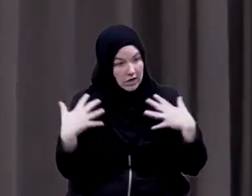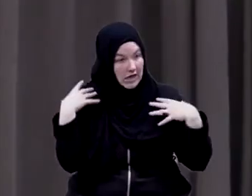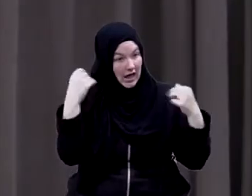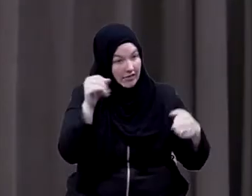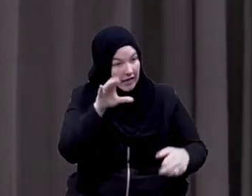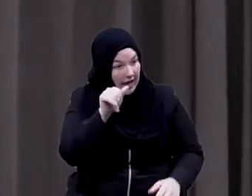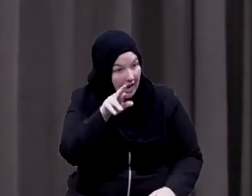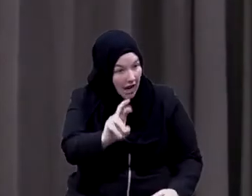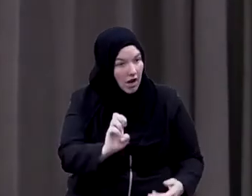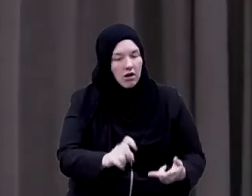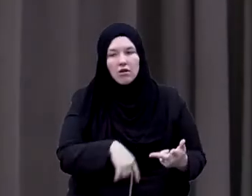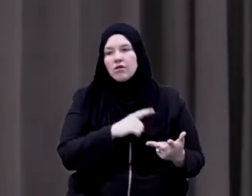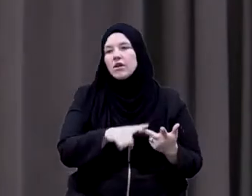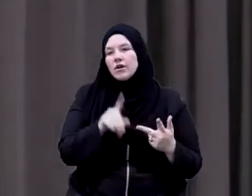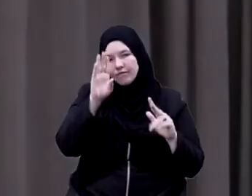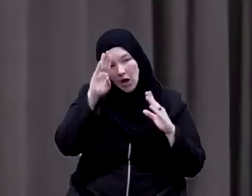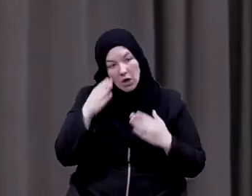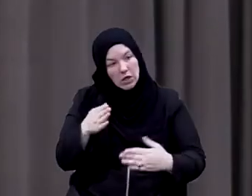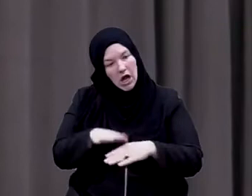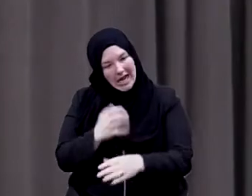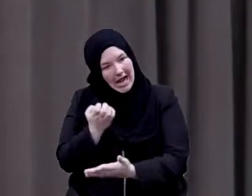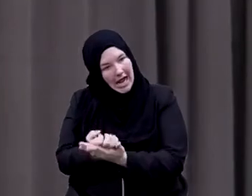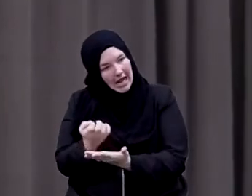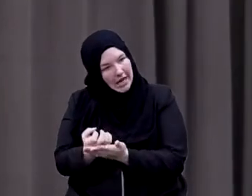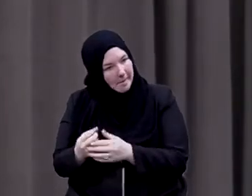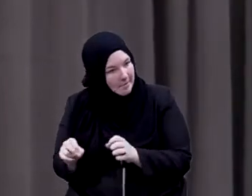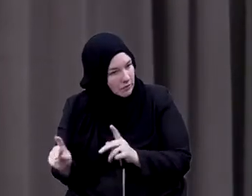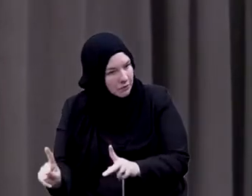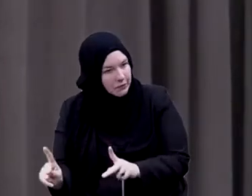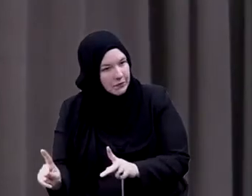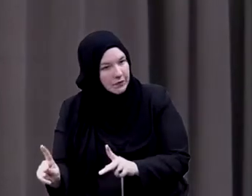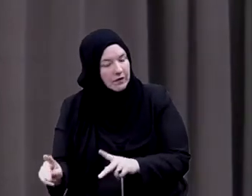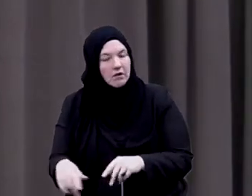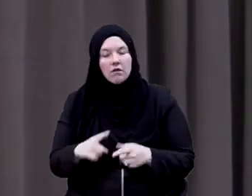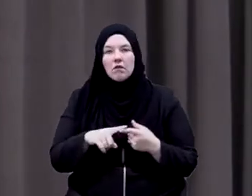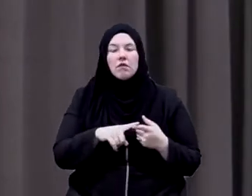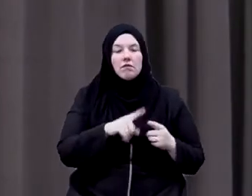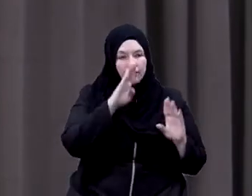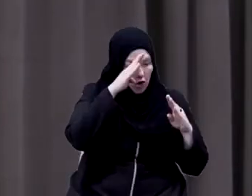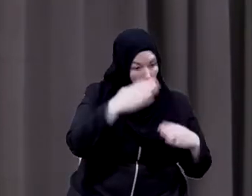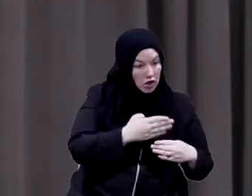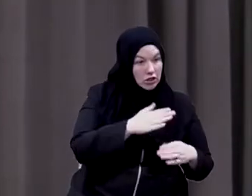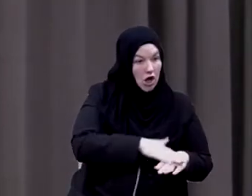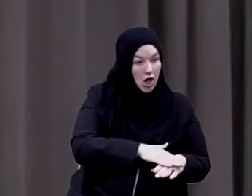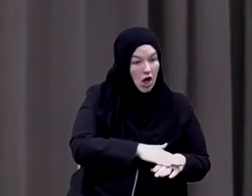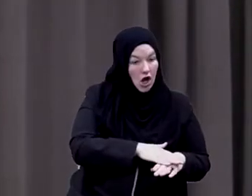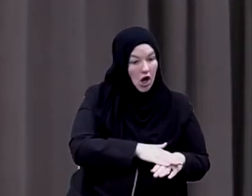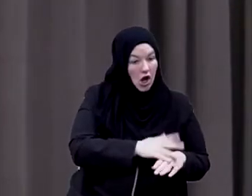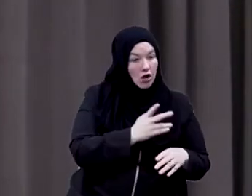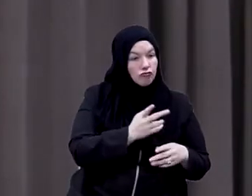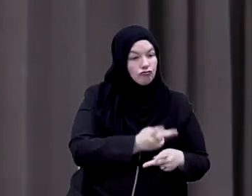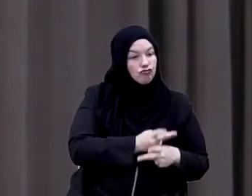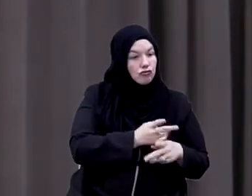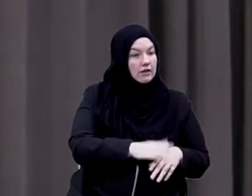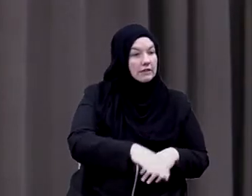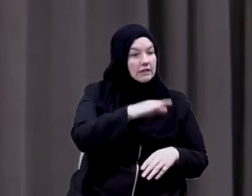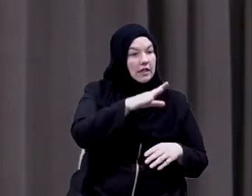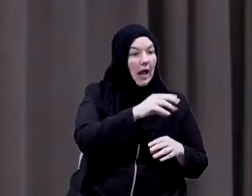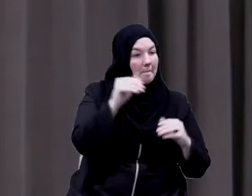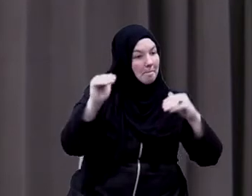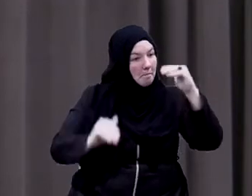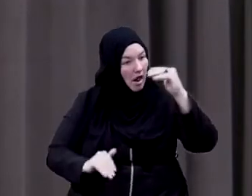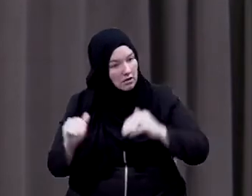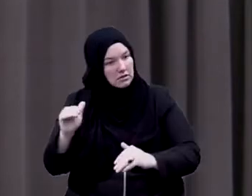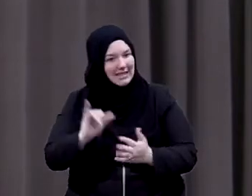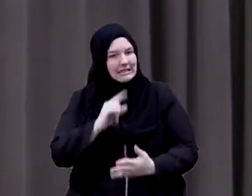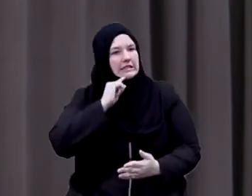healthcare, they focus on economic opportunity, they focus on raising talents. That's what serious